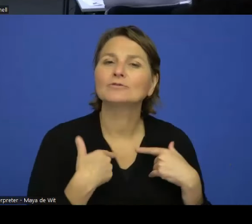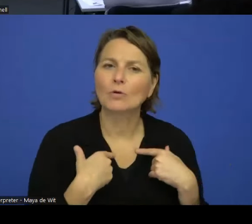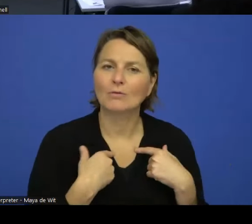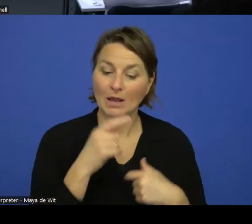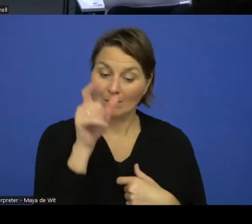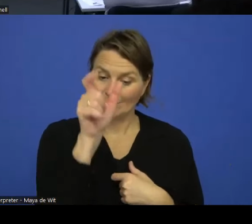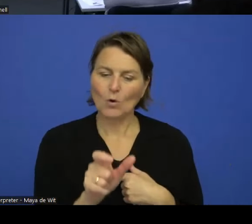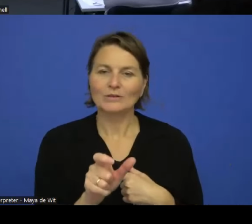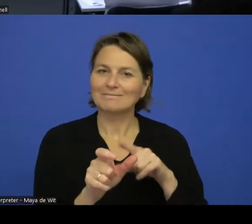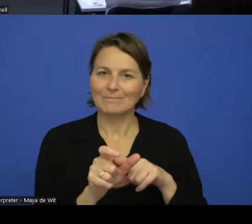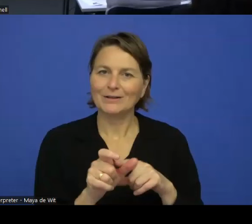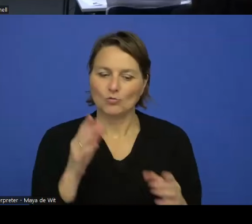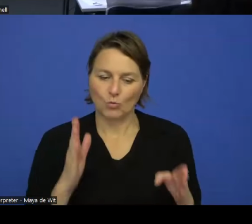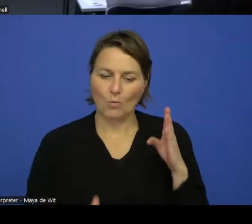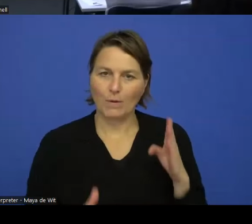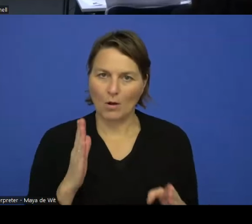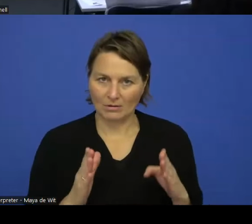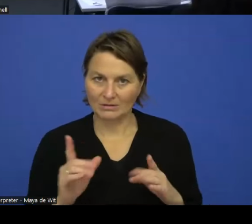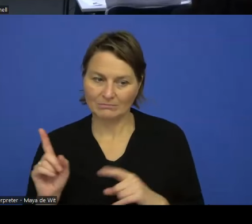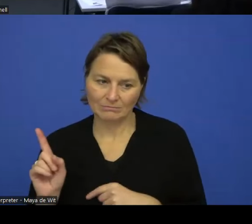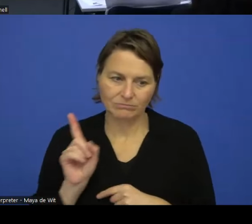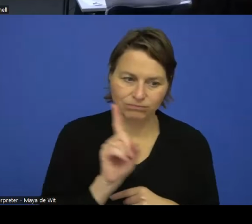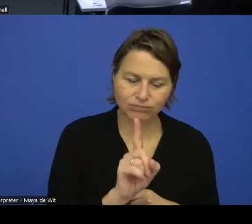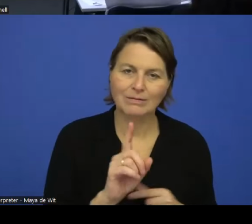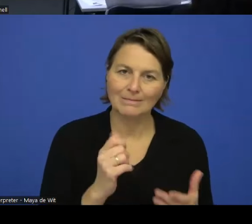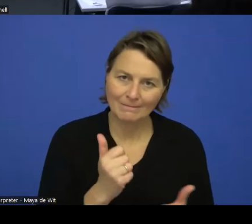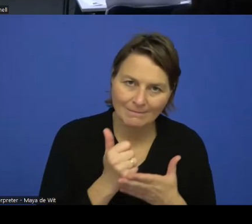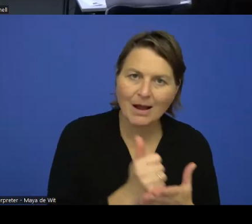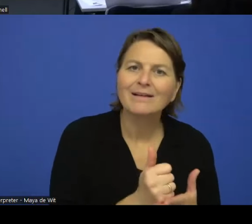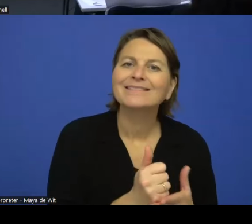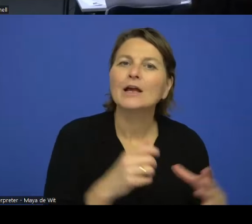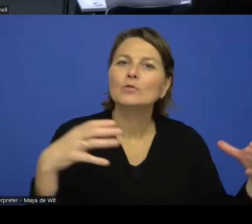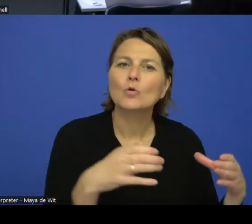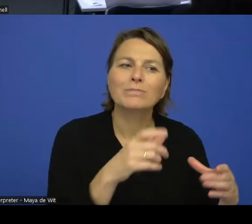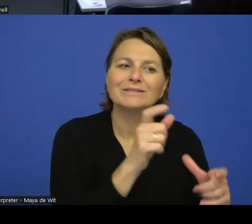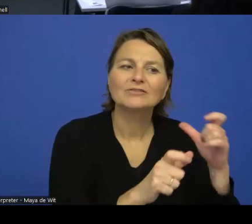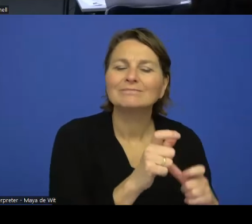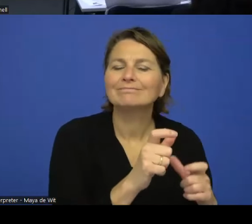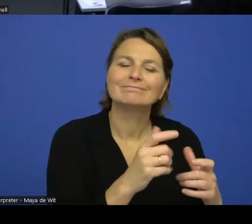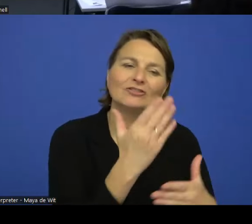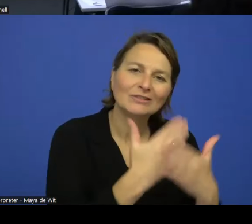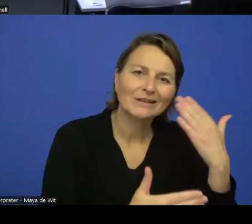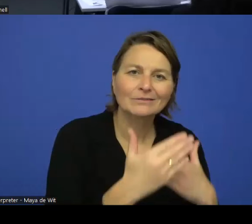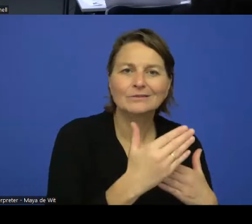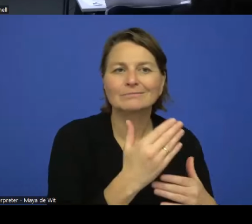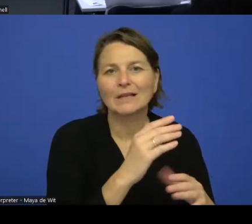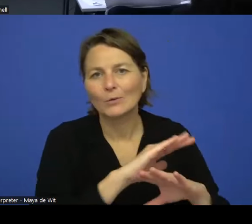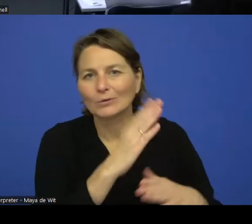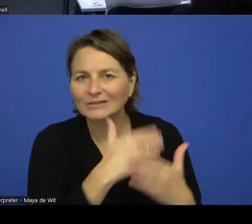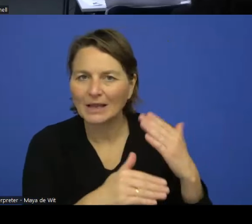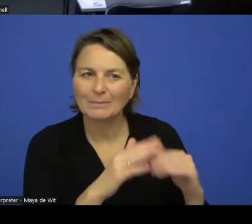to actually go out into schools, get groups of disabled and non-disabled children, talk to them about what they like about play, their ideas for